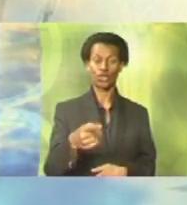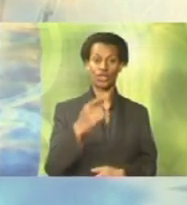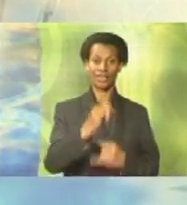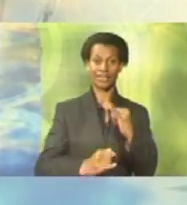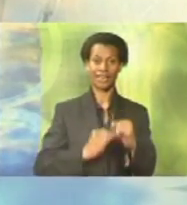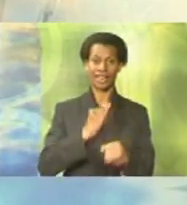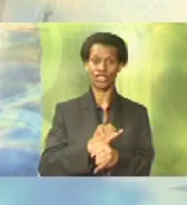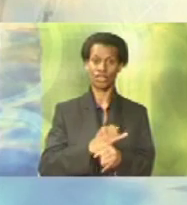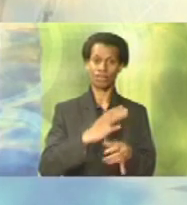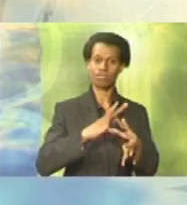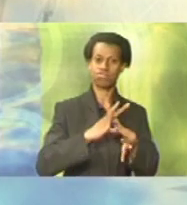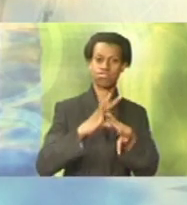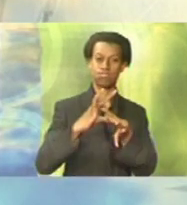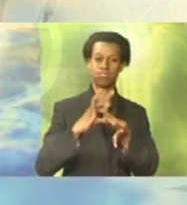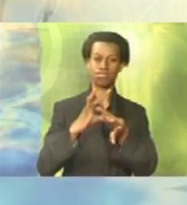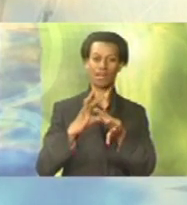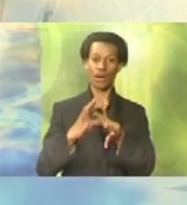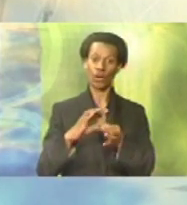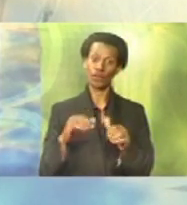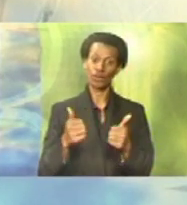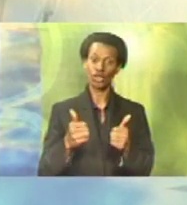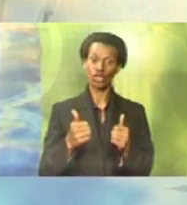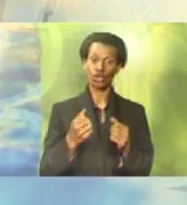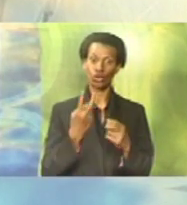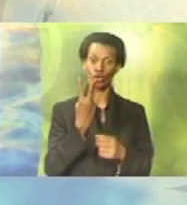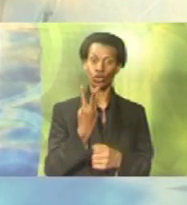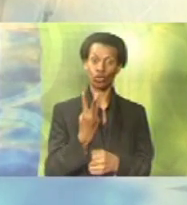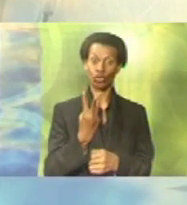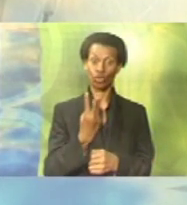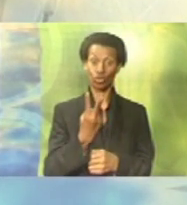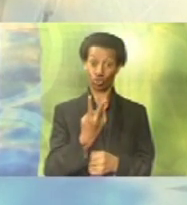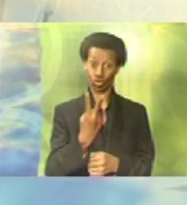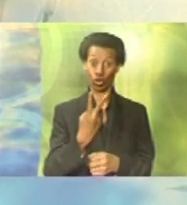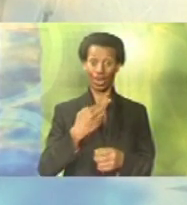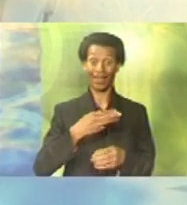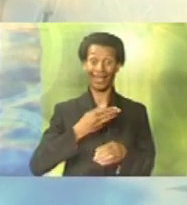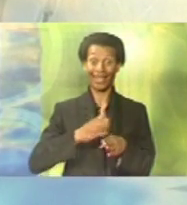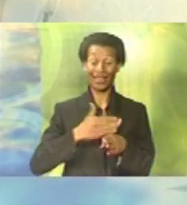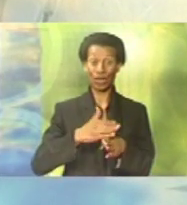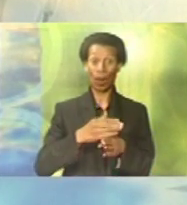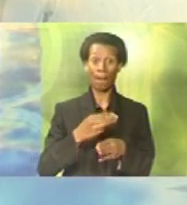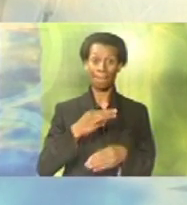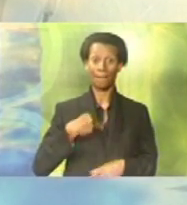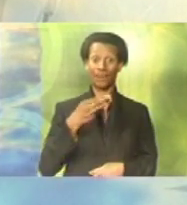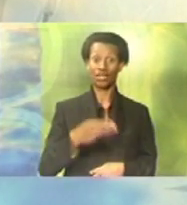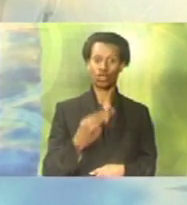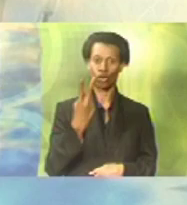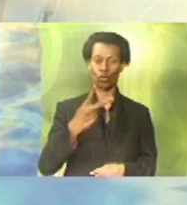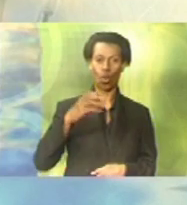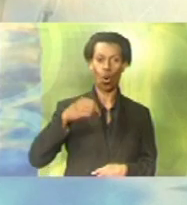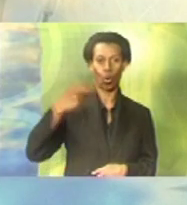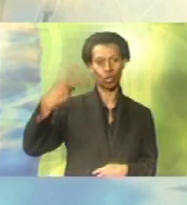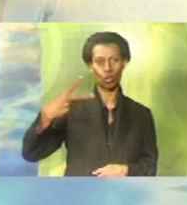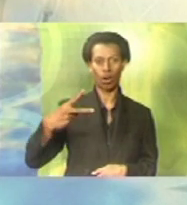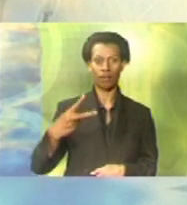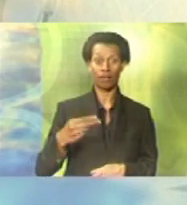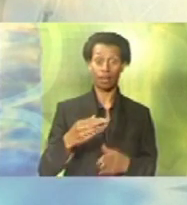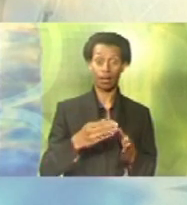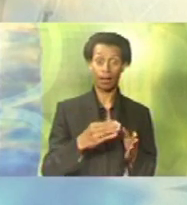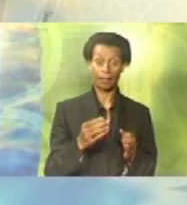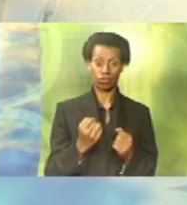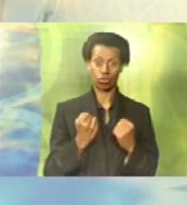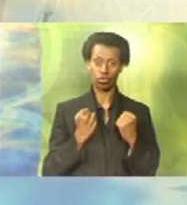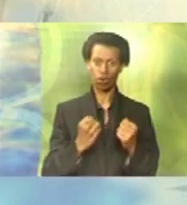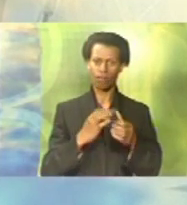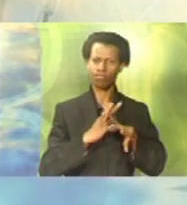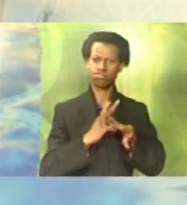international relations after the announcement of 2 new missions in the Arab Gulf and in Asia by 2012. The move is designed to